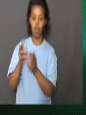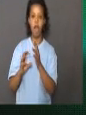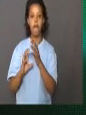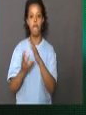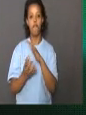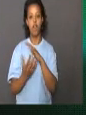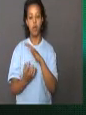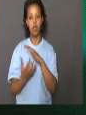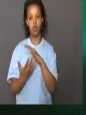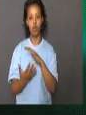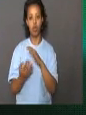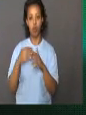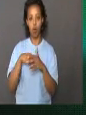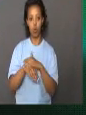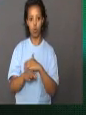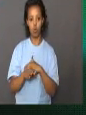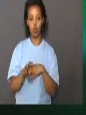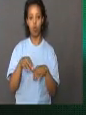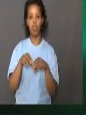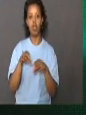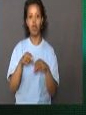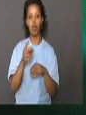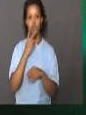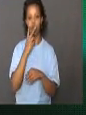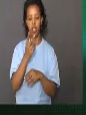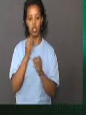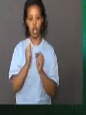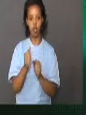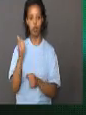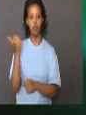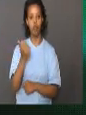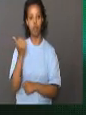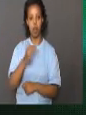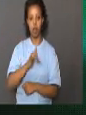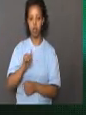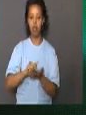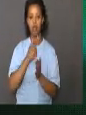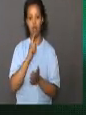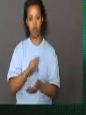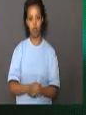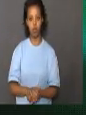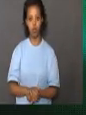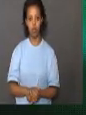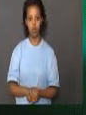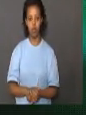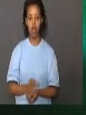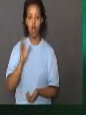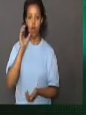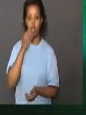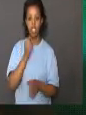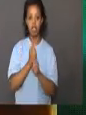process taking place in home-brewed beer. When making